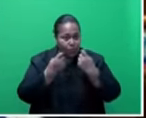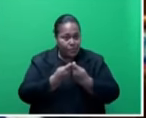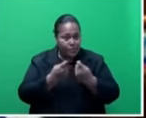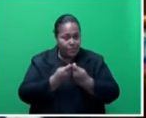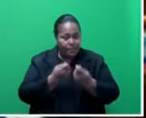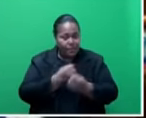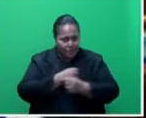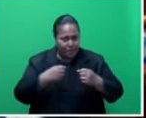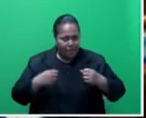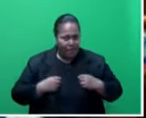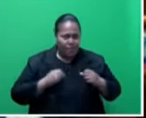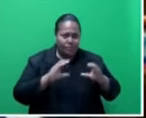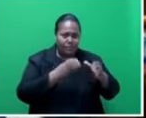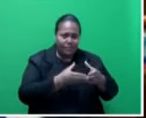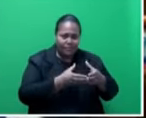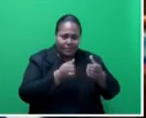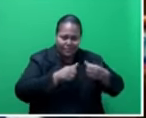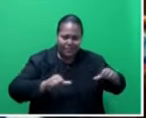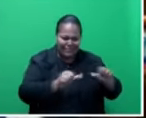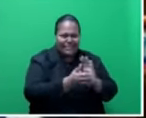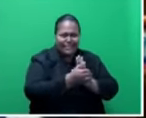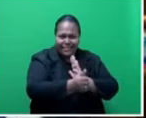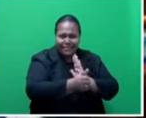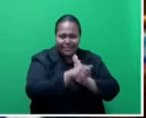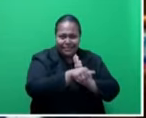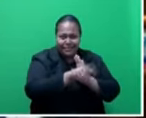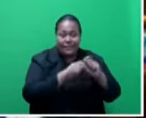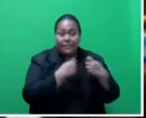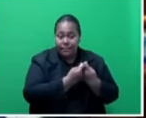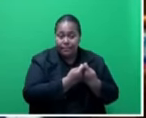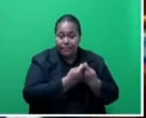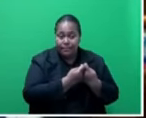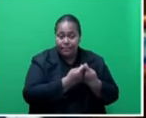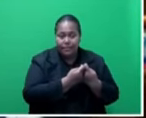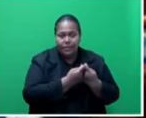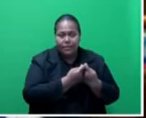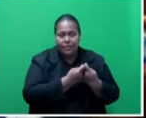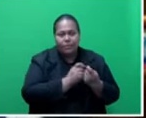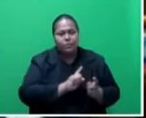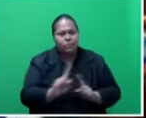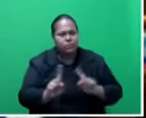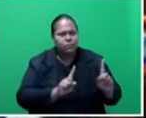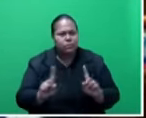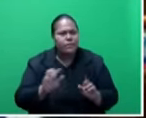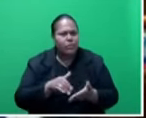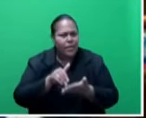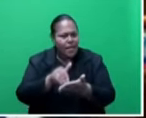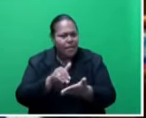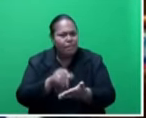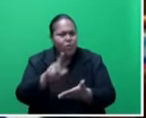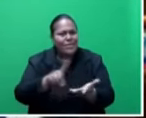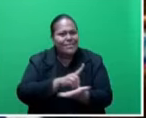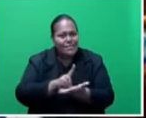our entomology and plant pathology section to assist the farmers in pest and disease control so that the crop